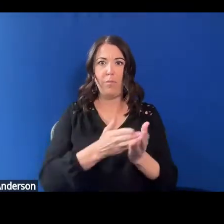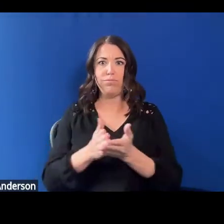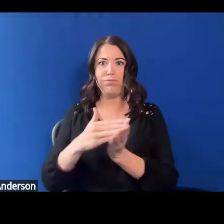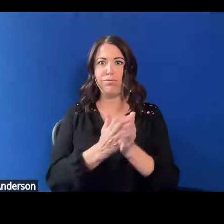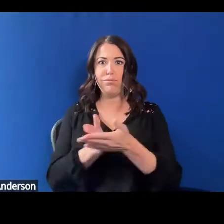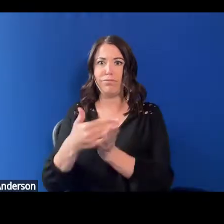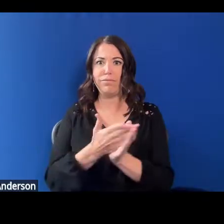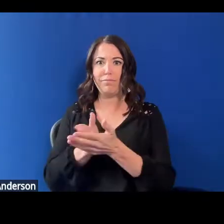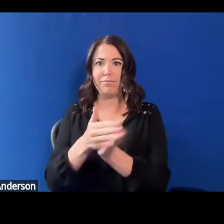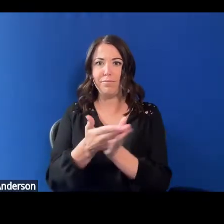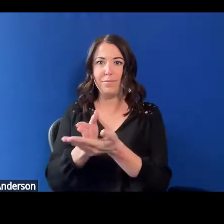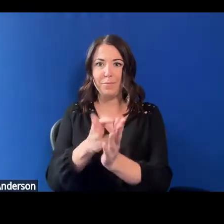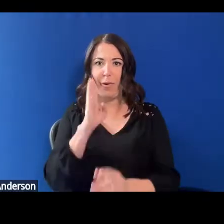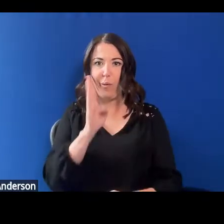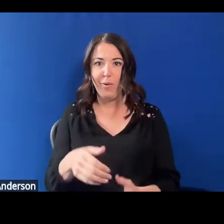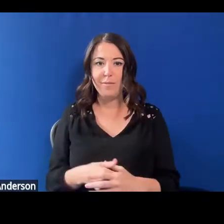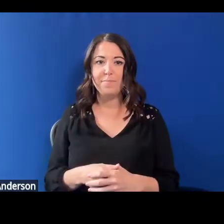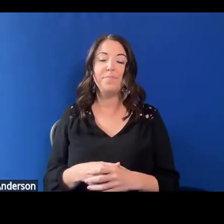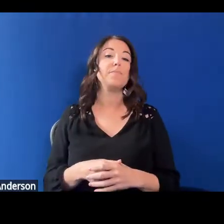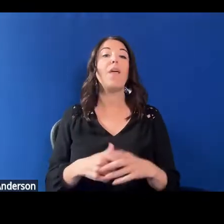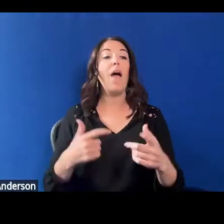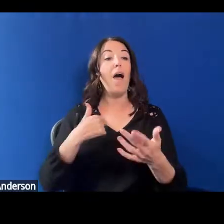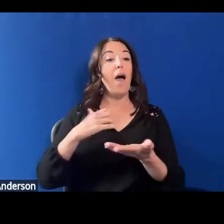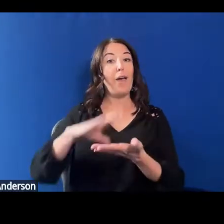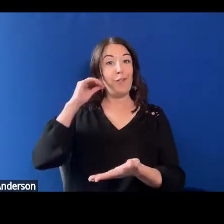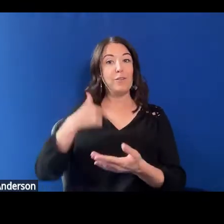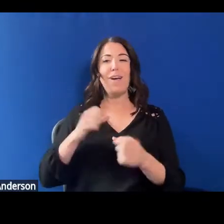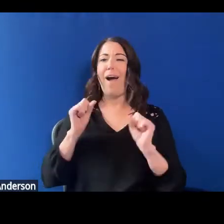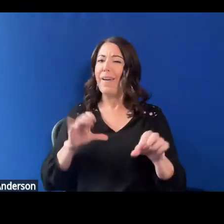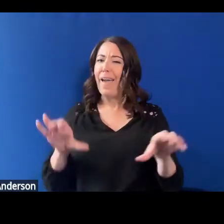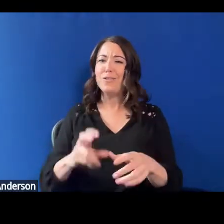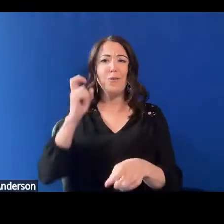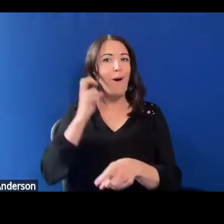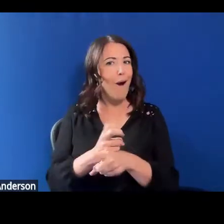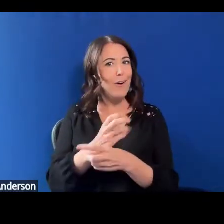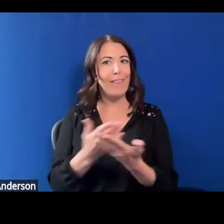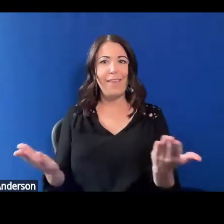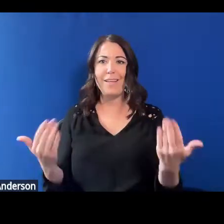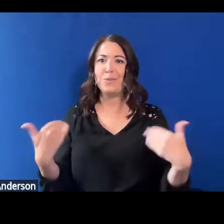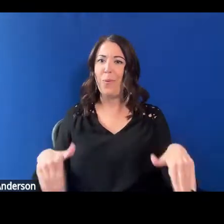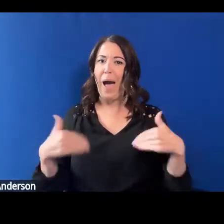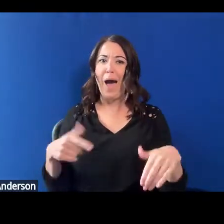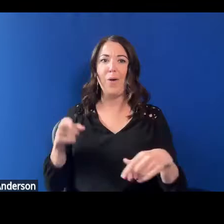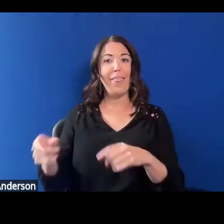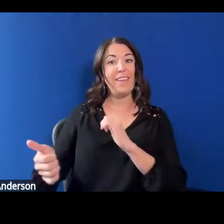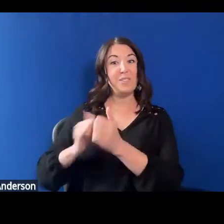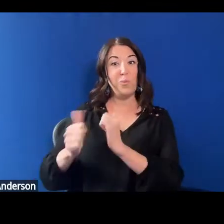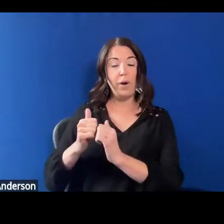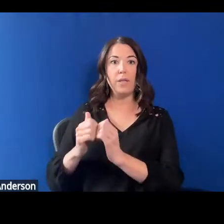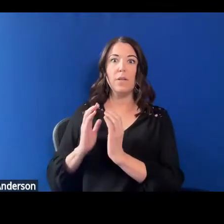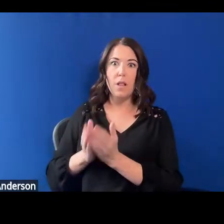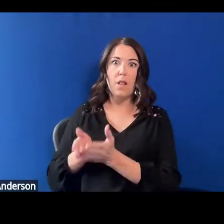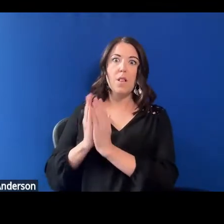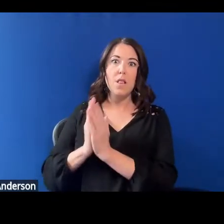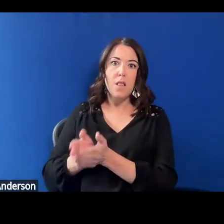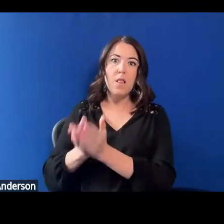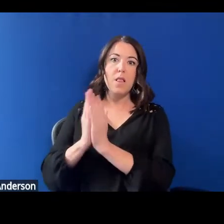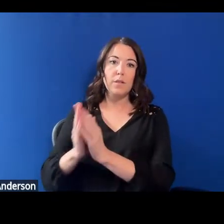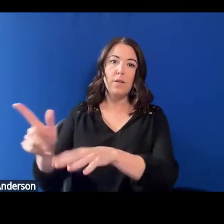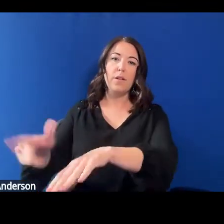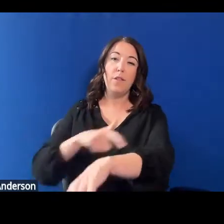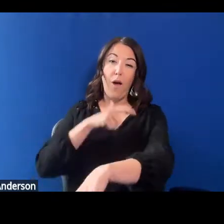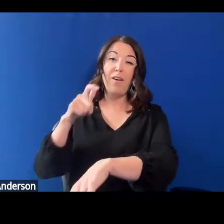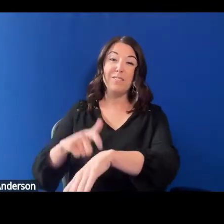thing is that I learned that I can do really hard things. This race was a long time on the water and a